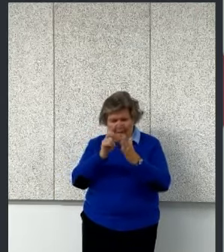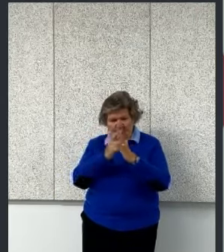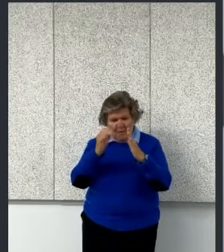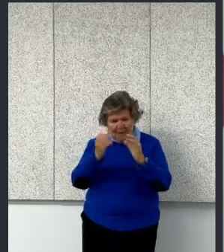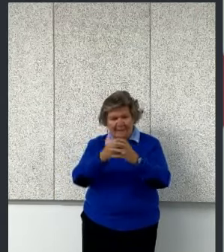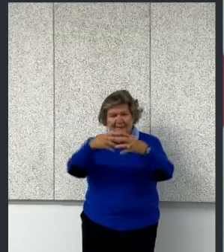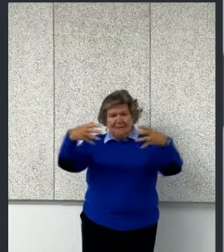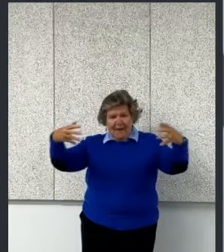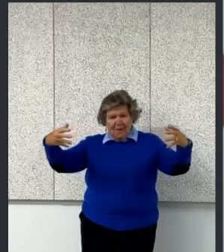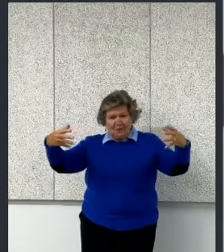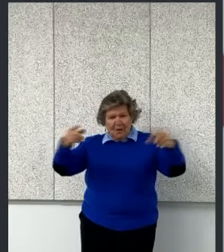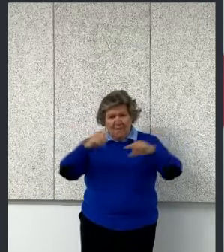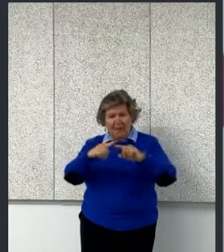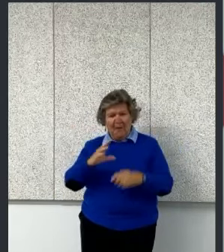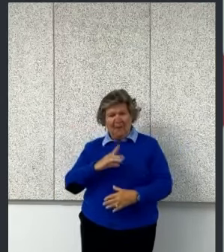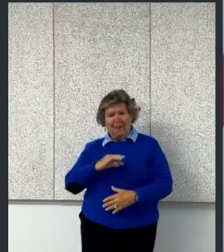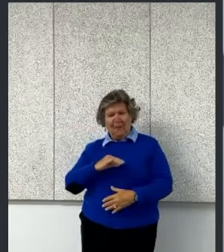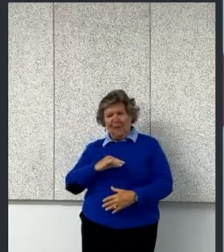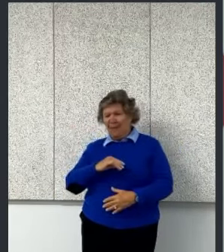the, those are just